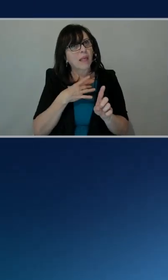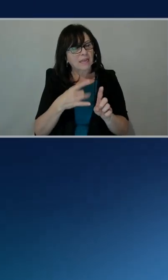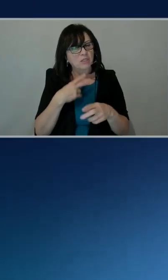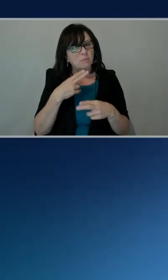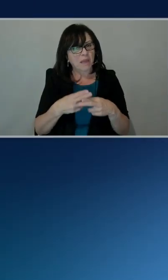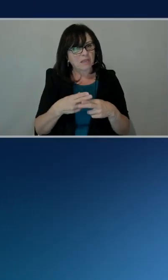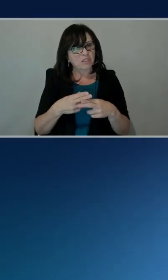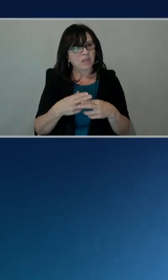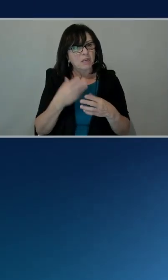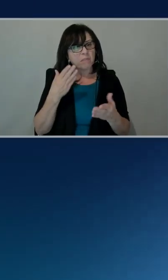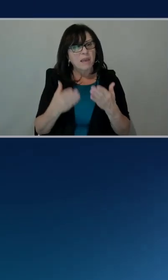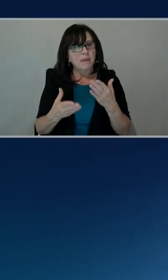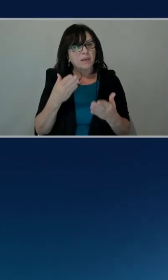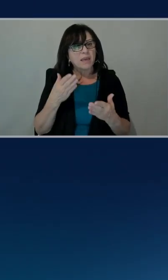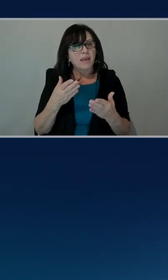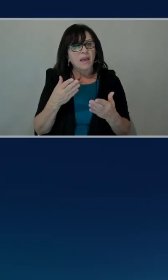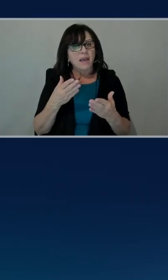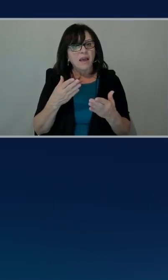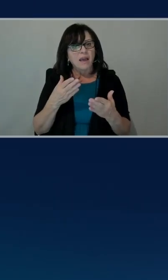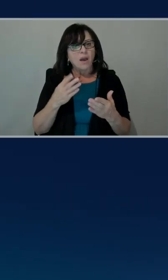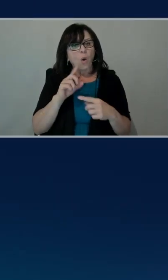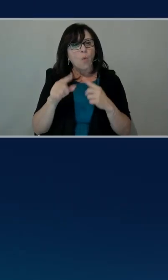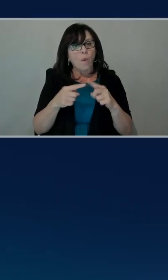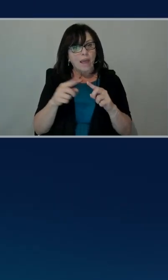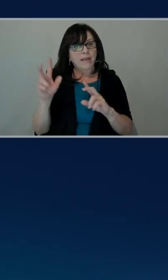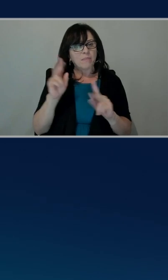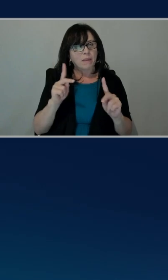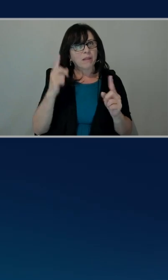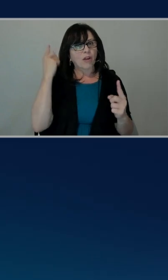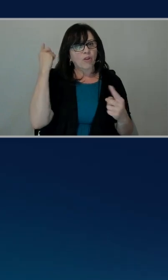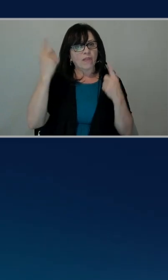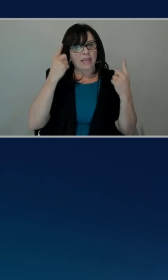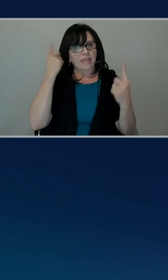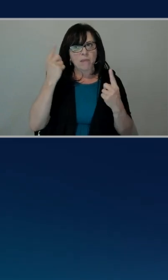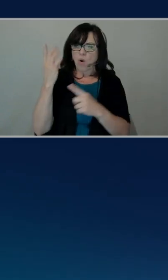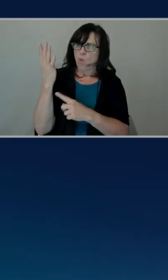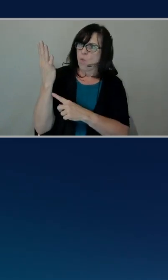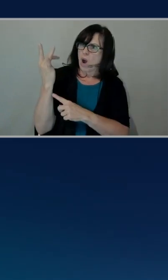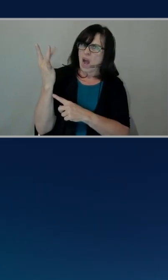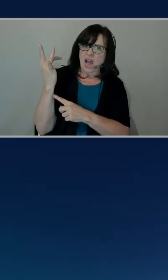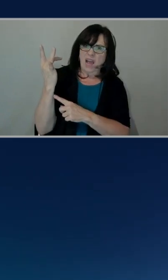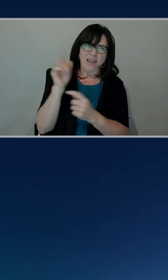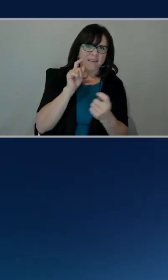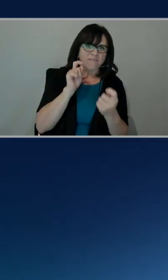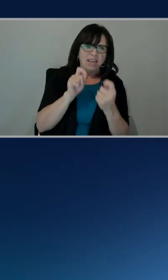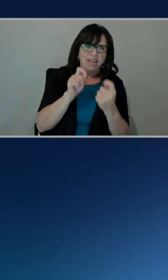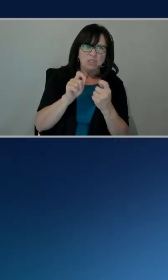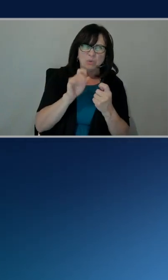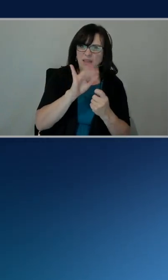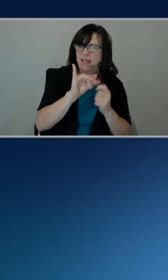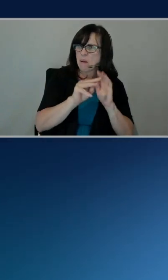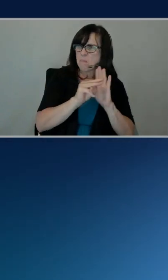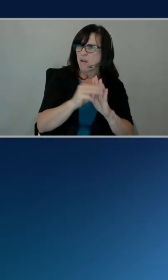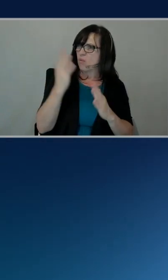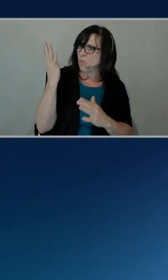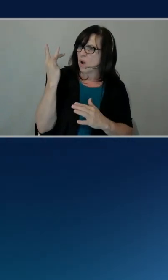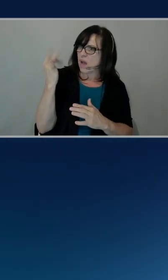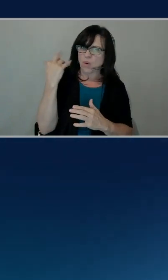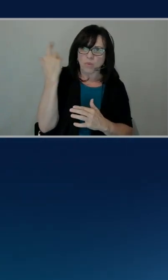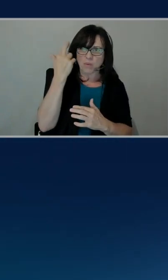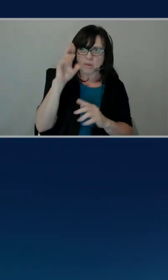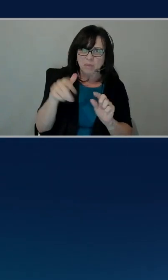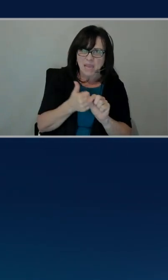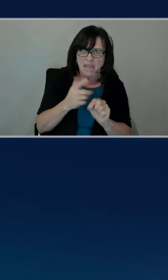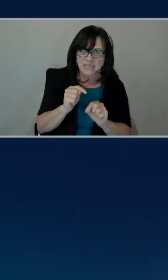Rupinder, when people are thinking about why they should be fine-tuning a model, right? It sounds like they have a